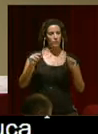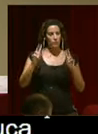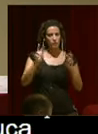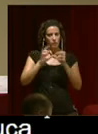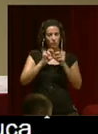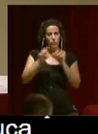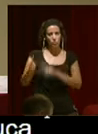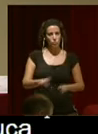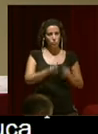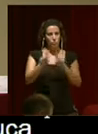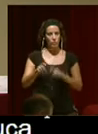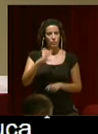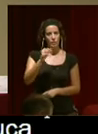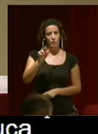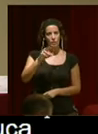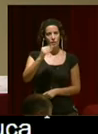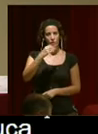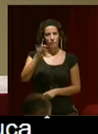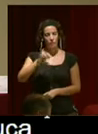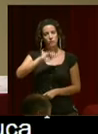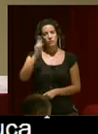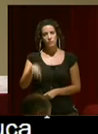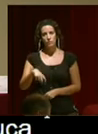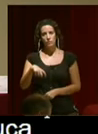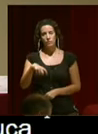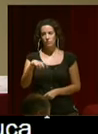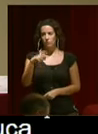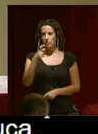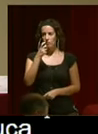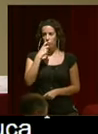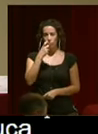She holds a bachelor's degree